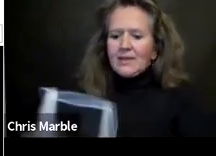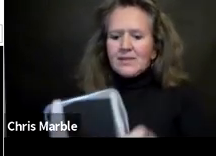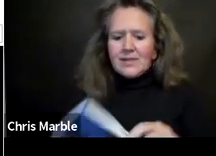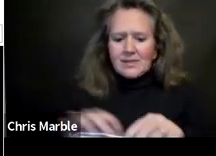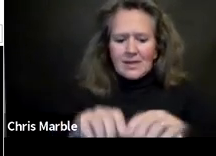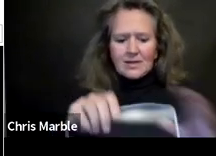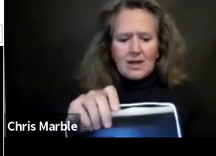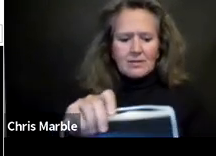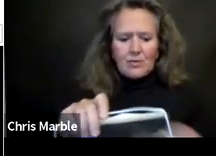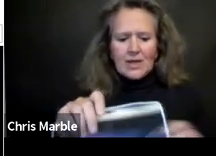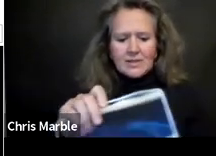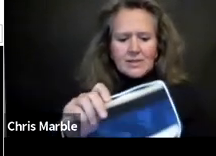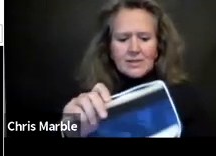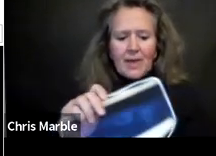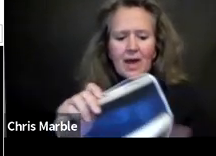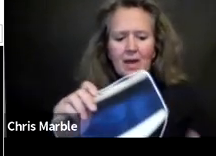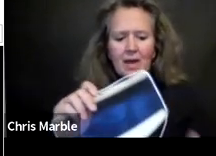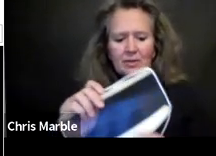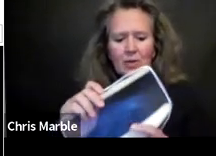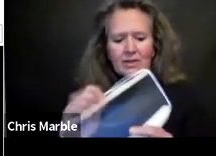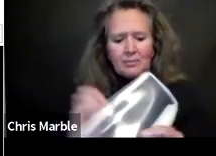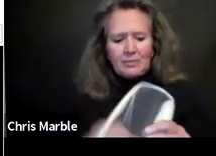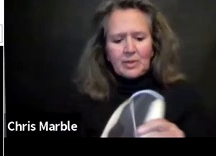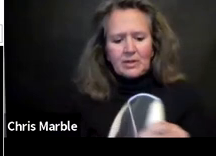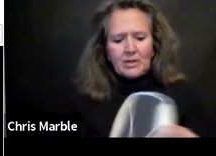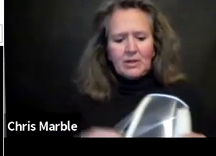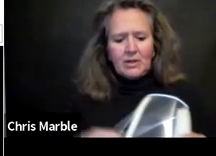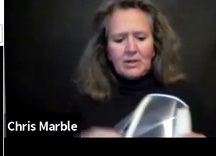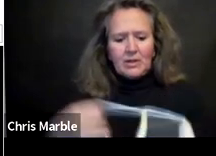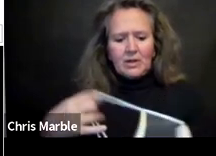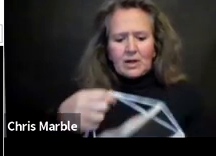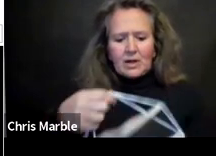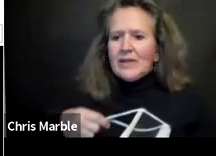And then this is another one. This is the popular one that people